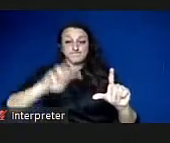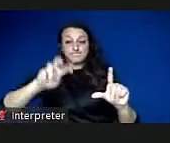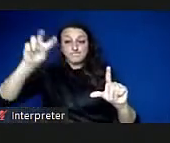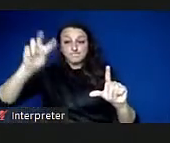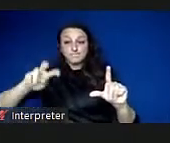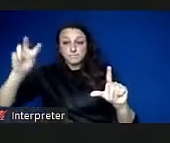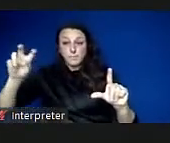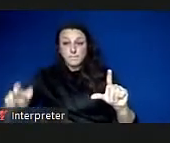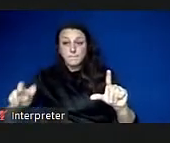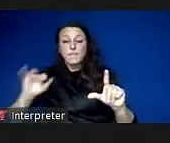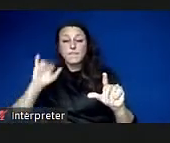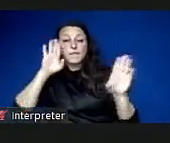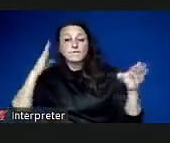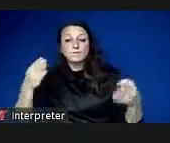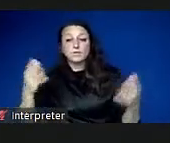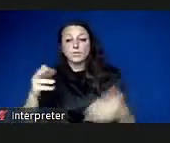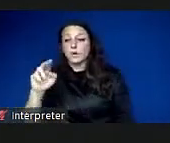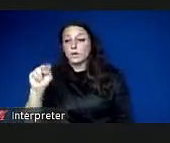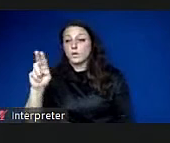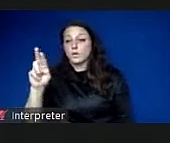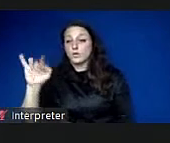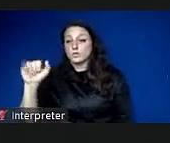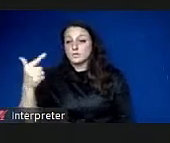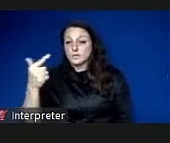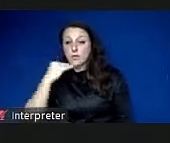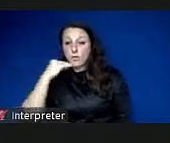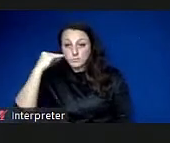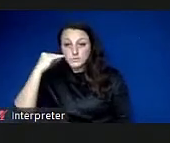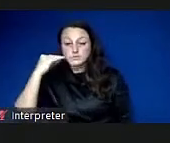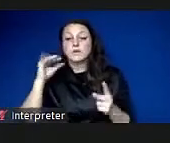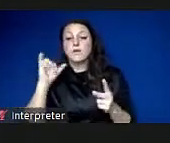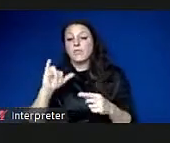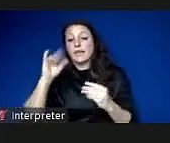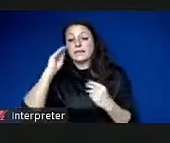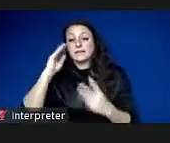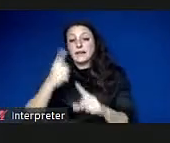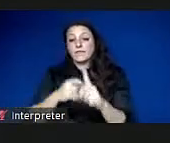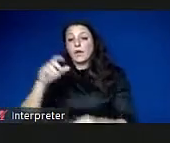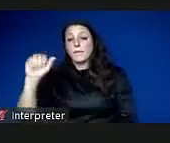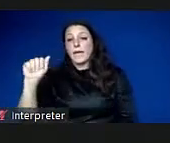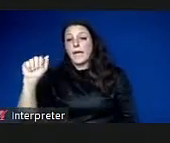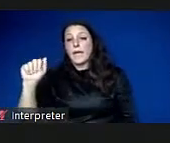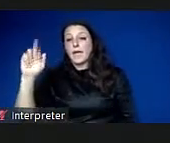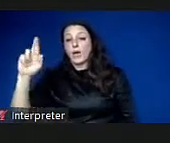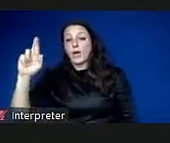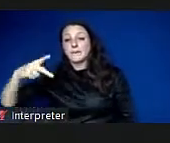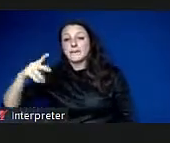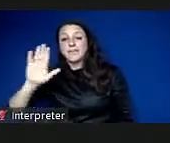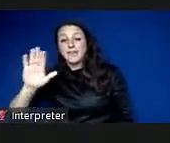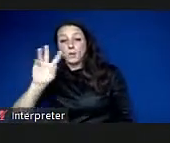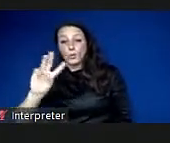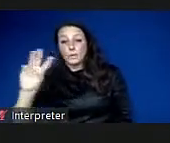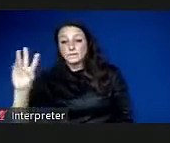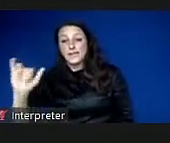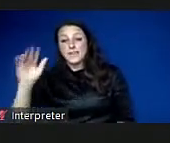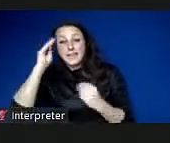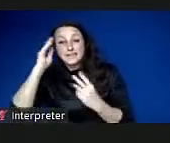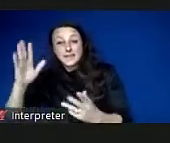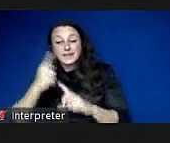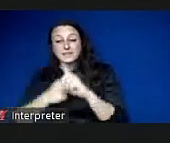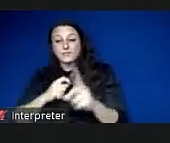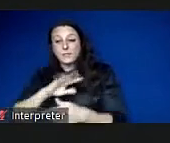specifically on nursing homes. The data comes from the AARP website, and that data is coming from the Centers for Medicare